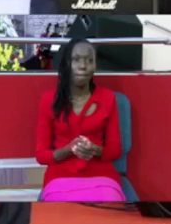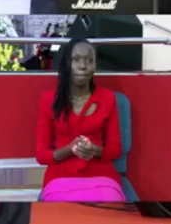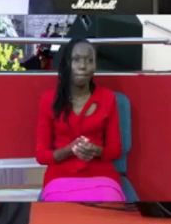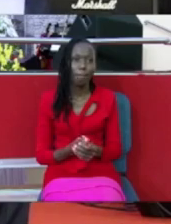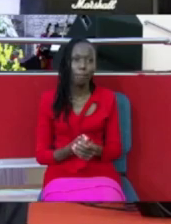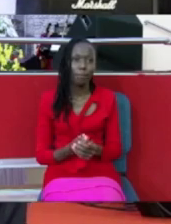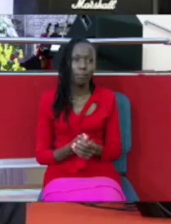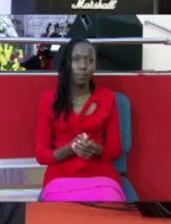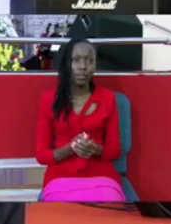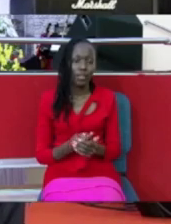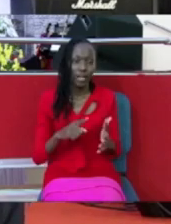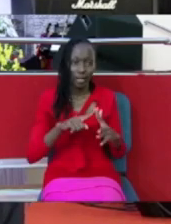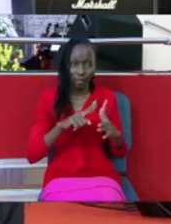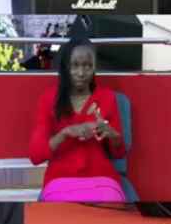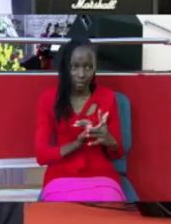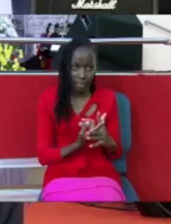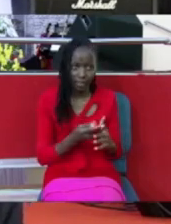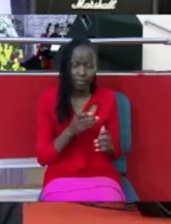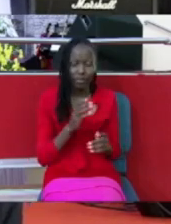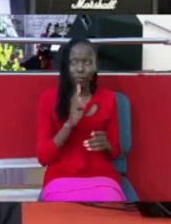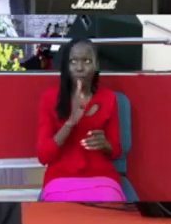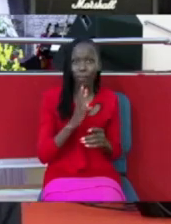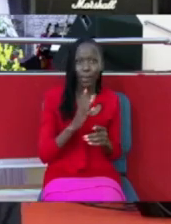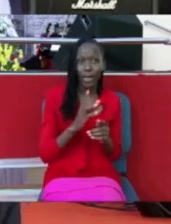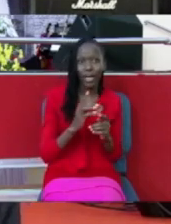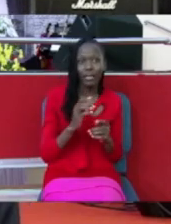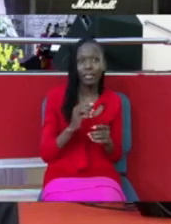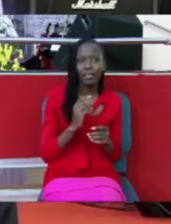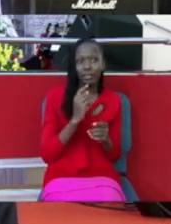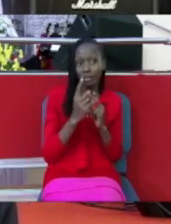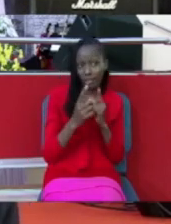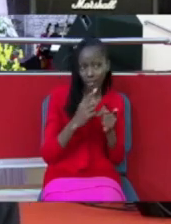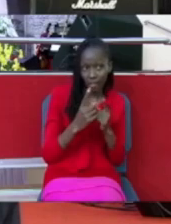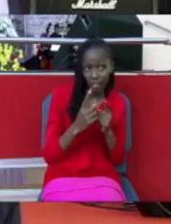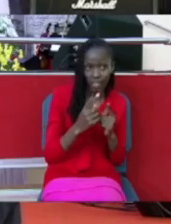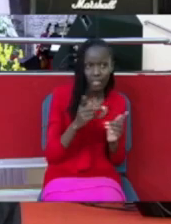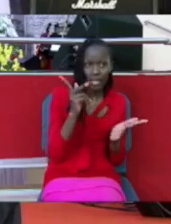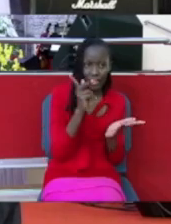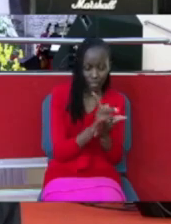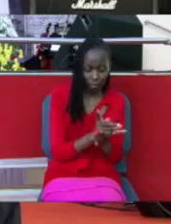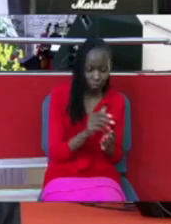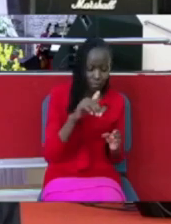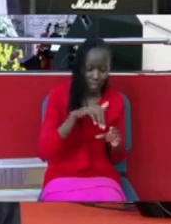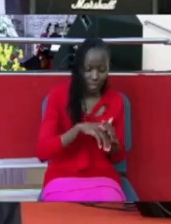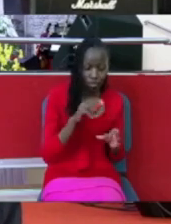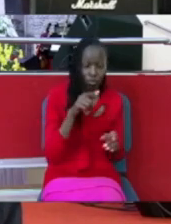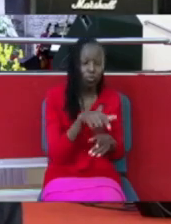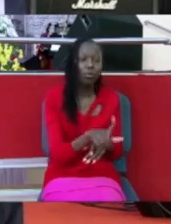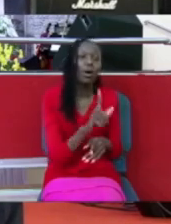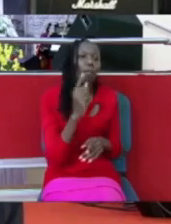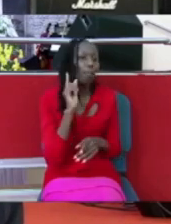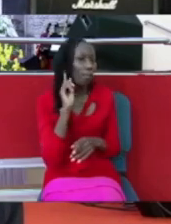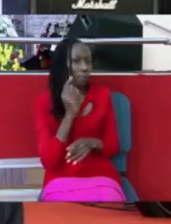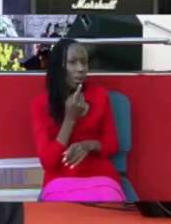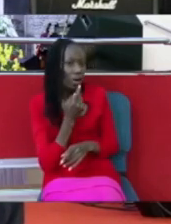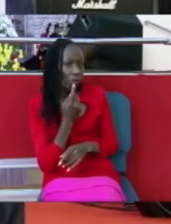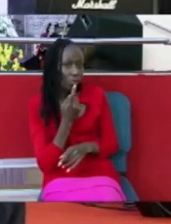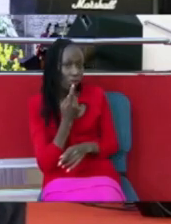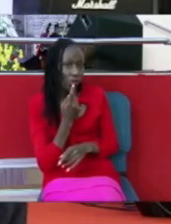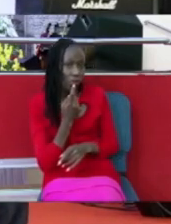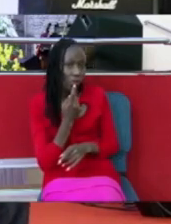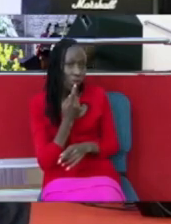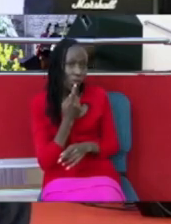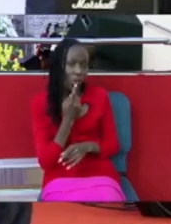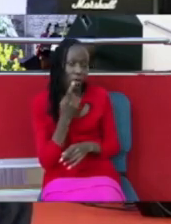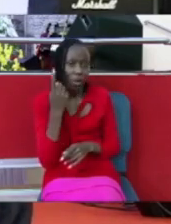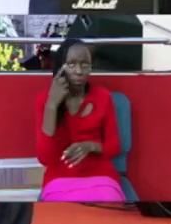And it starts by talking, keeping it in your mouth. Na inaanza kwa kuliweka mdomoni. It is because out of the abundance of the heart,